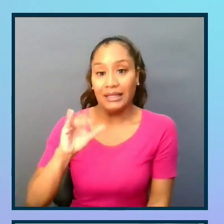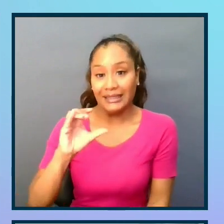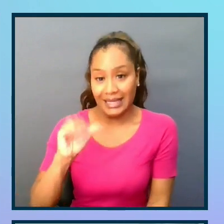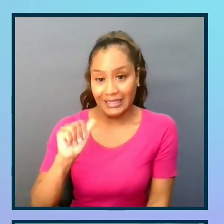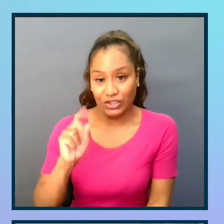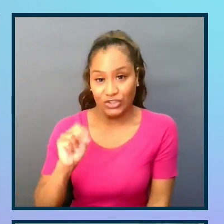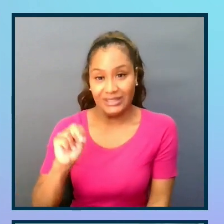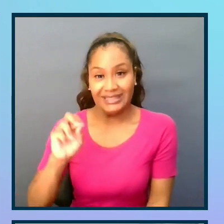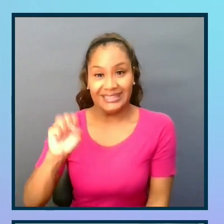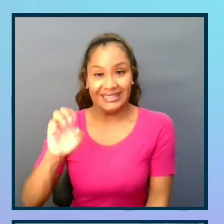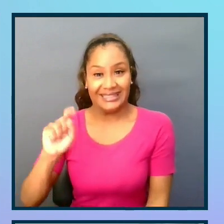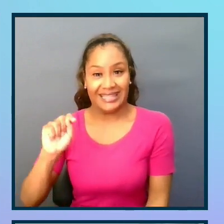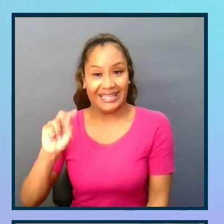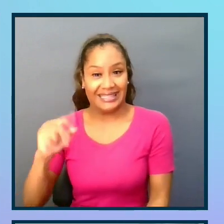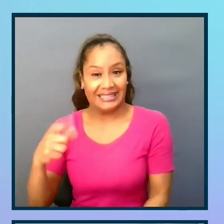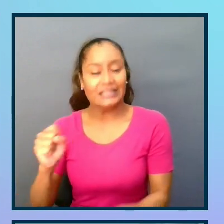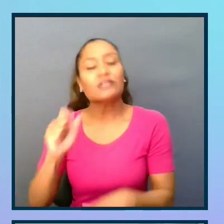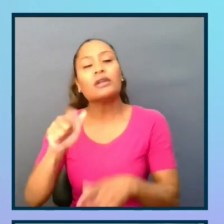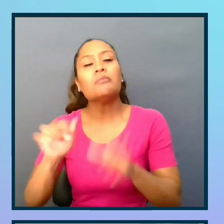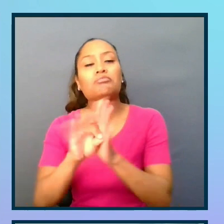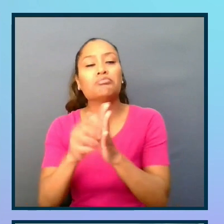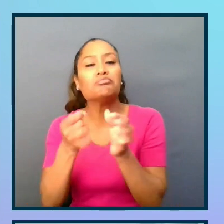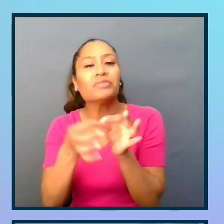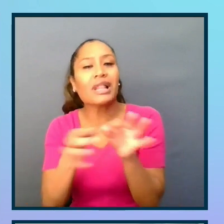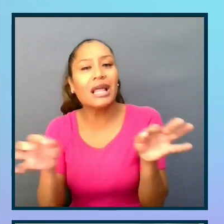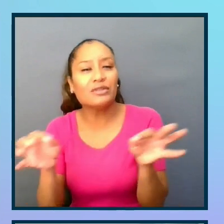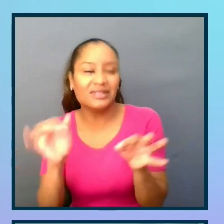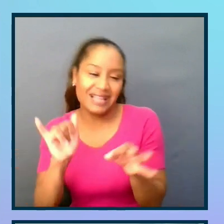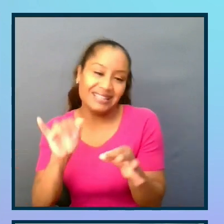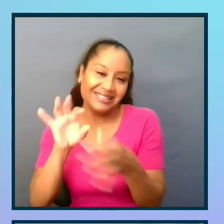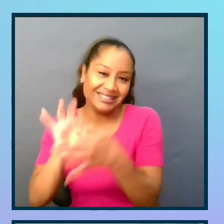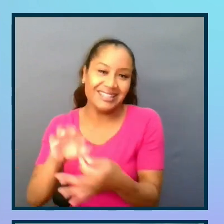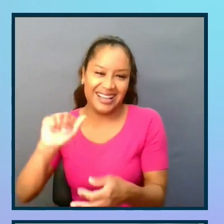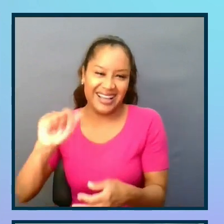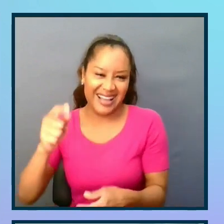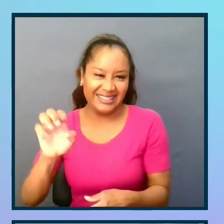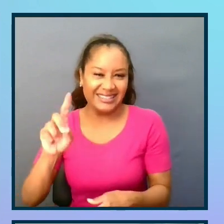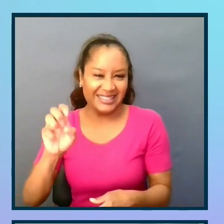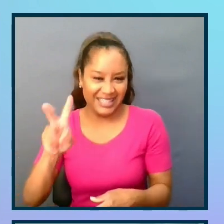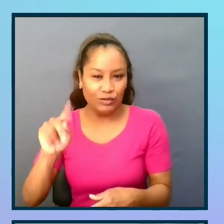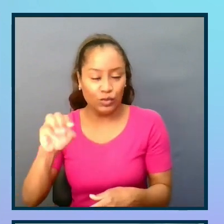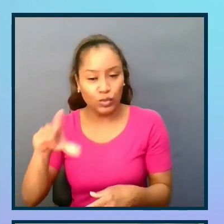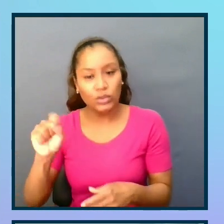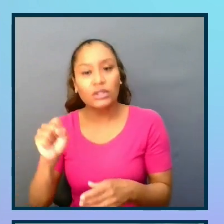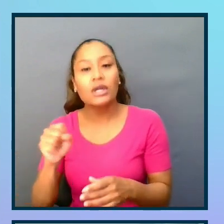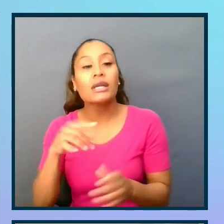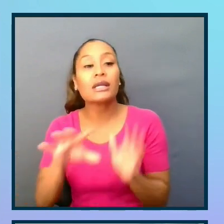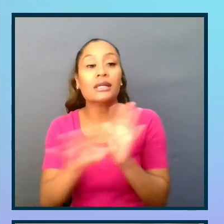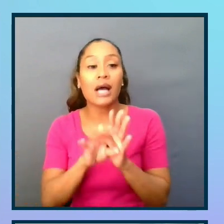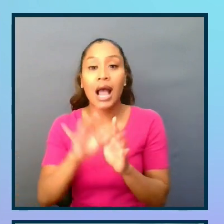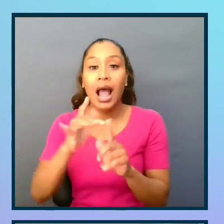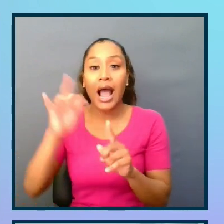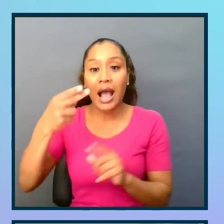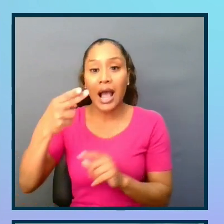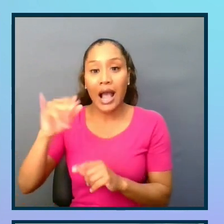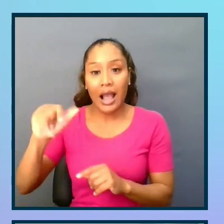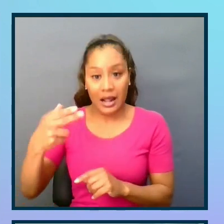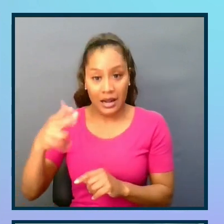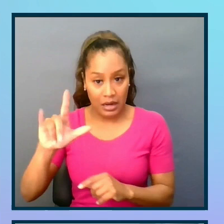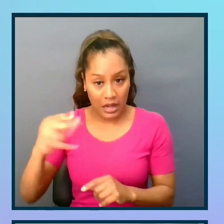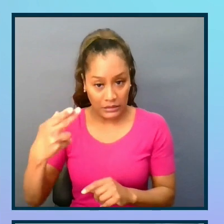the language for the application. In this case, it's AxDev Tools. Be able to select the highlight theme. Those are 2 different select lists that